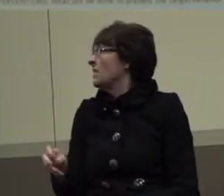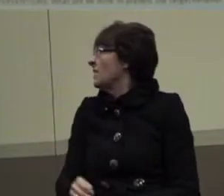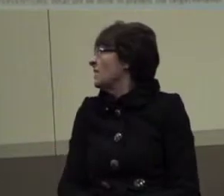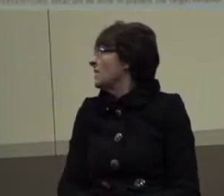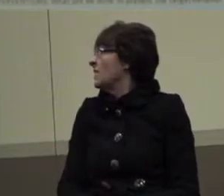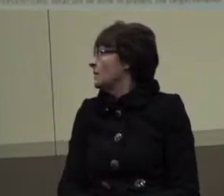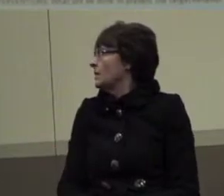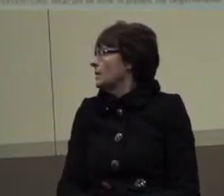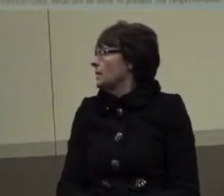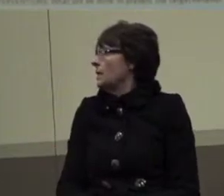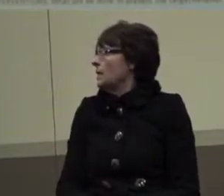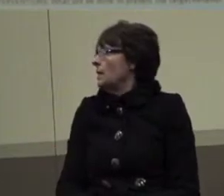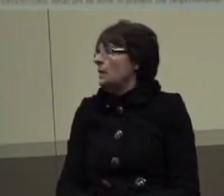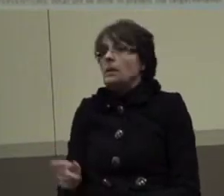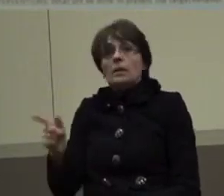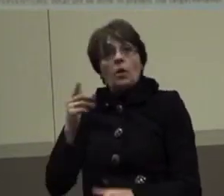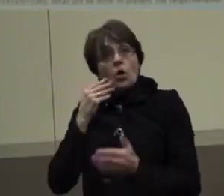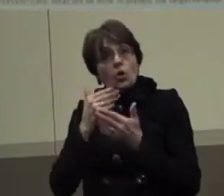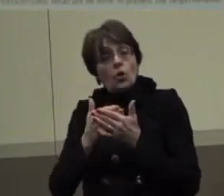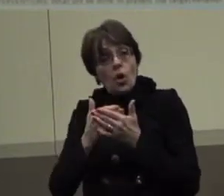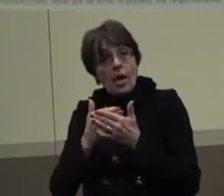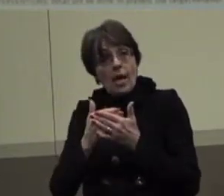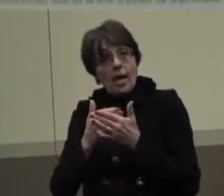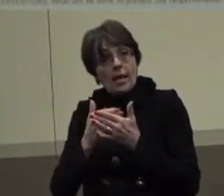Is this a good behavior intervention plan?